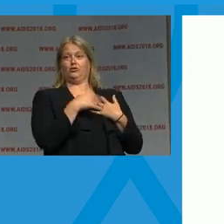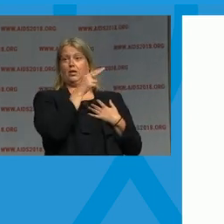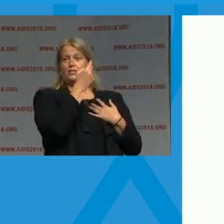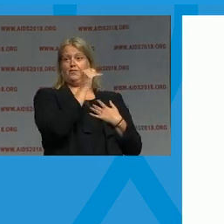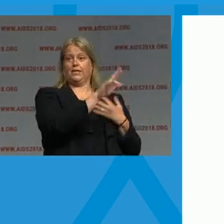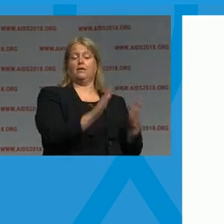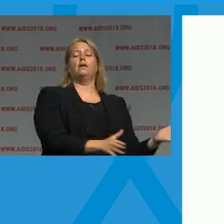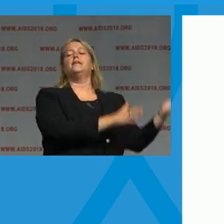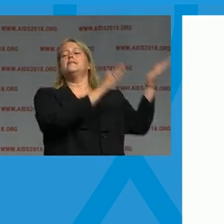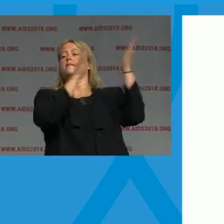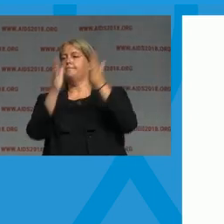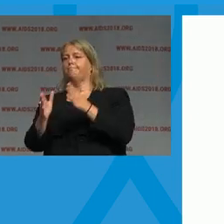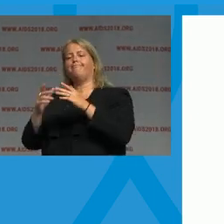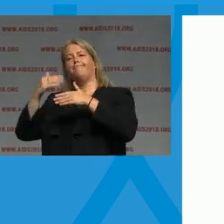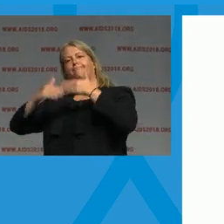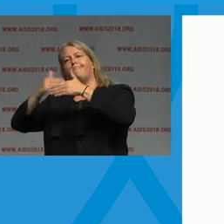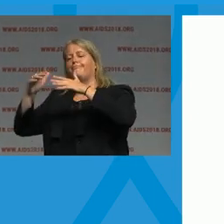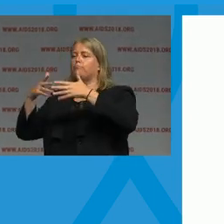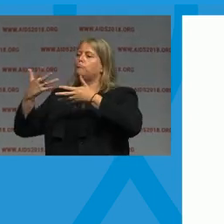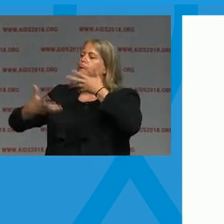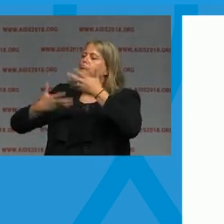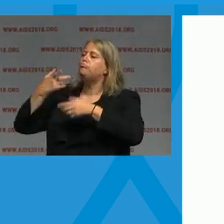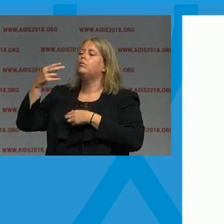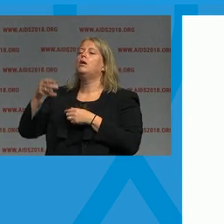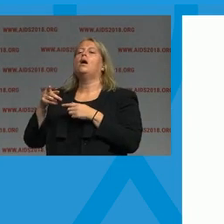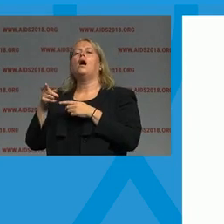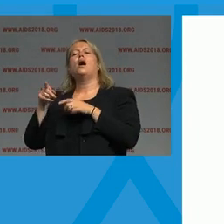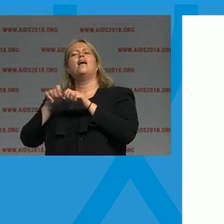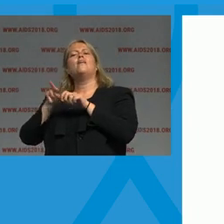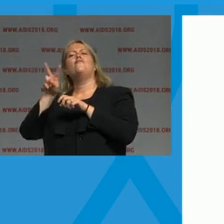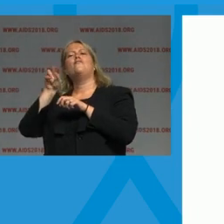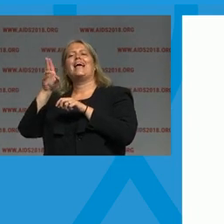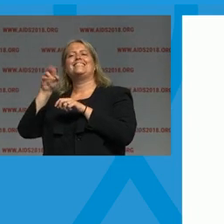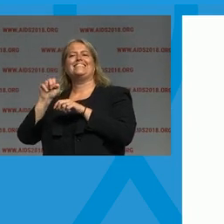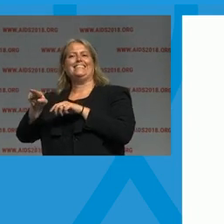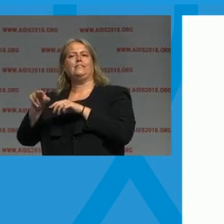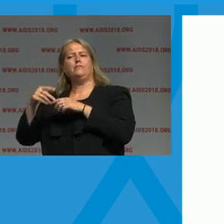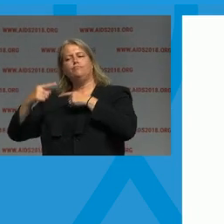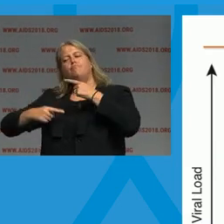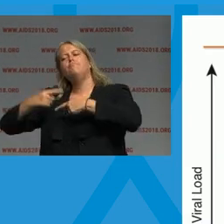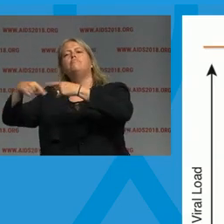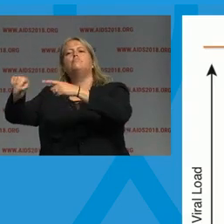developing vaccines that we hope will help curb the epidemic and stop people from becoming infected.